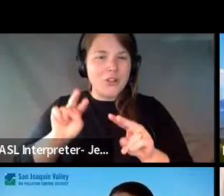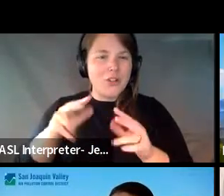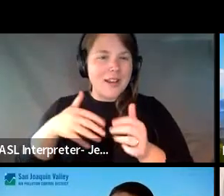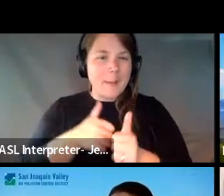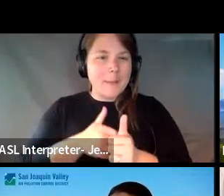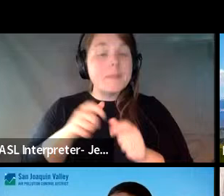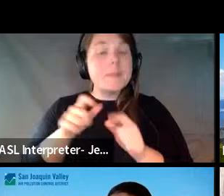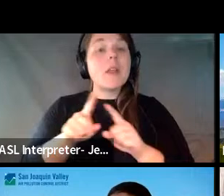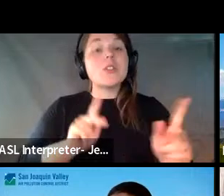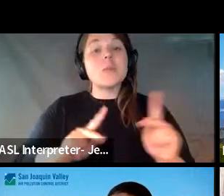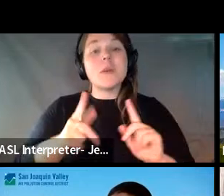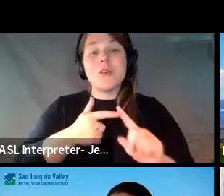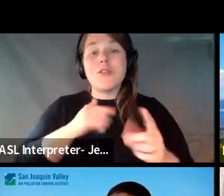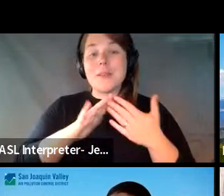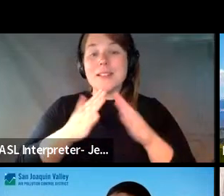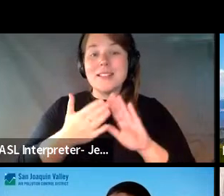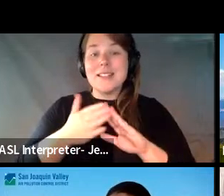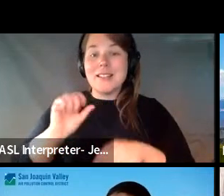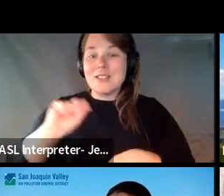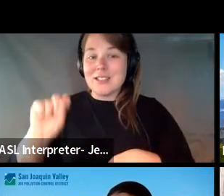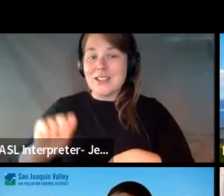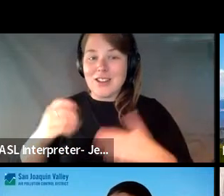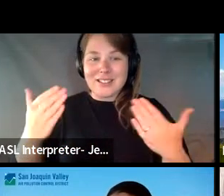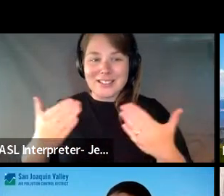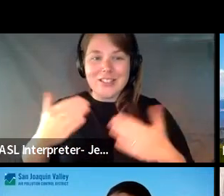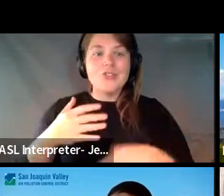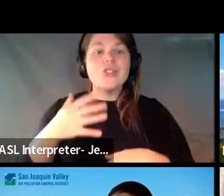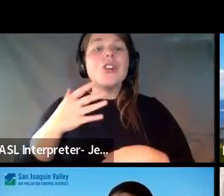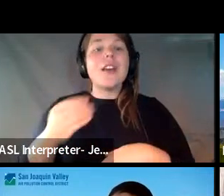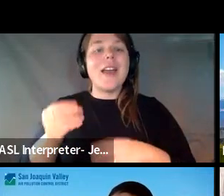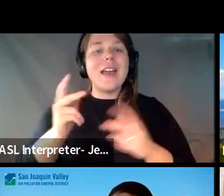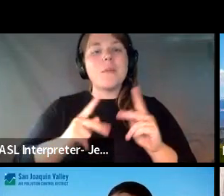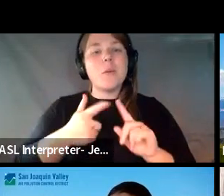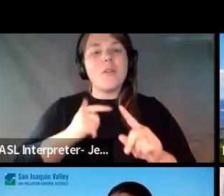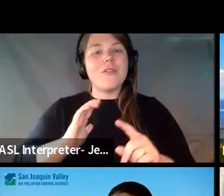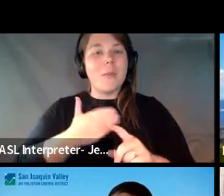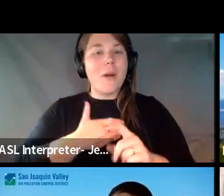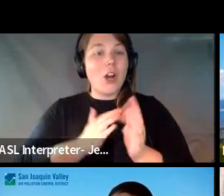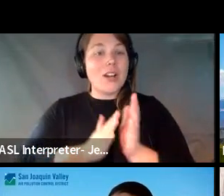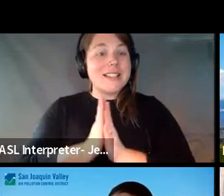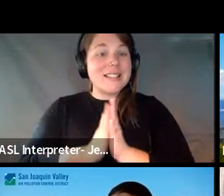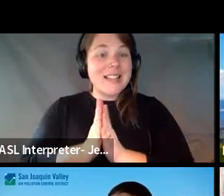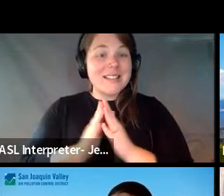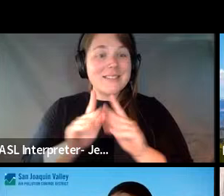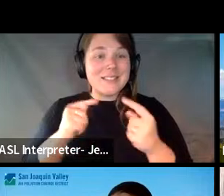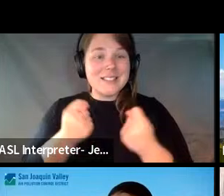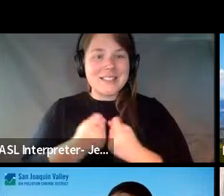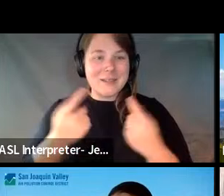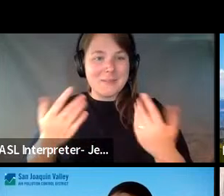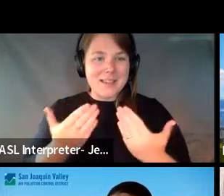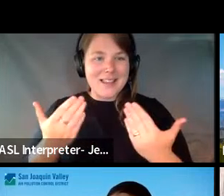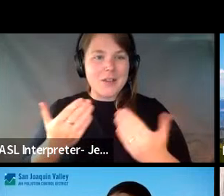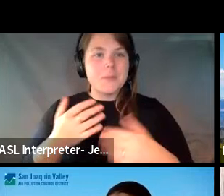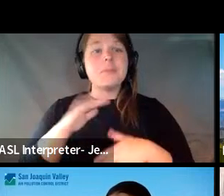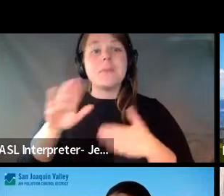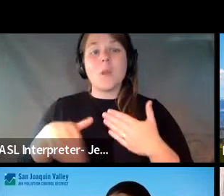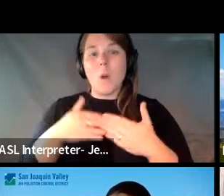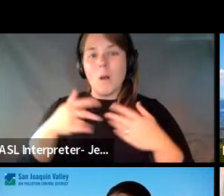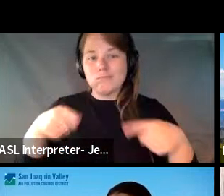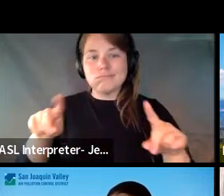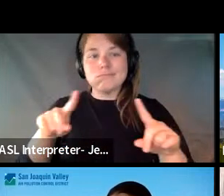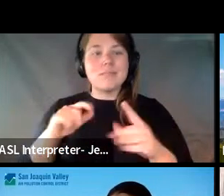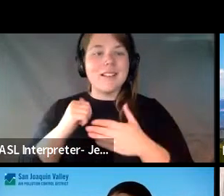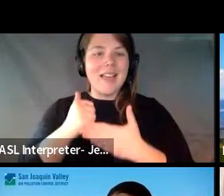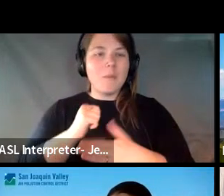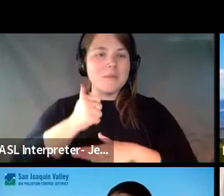folks from the city of Stockton here and folks from our incentives team here, just all of whom helped kind of create tonight's agenda